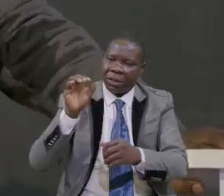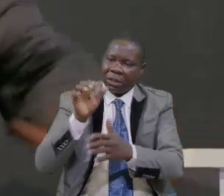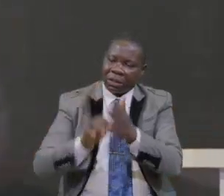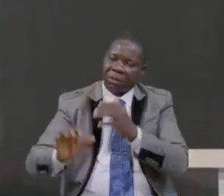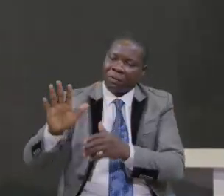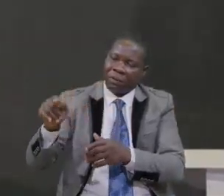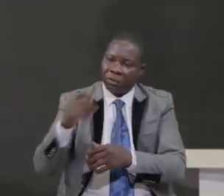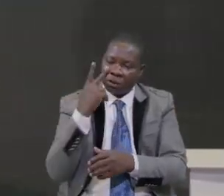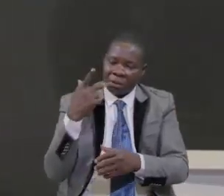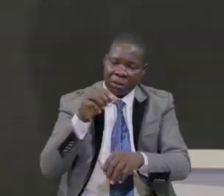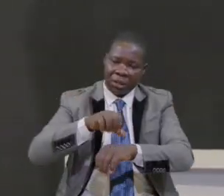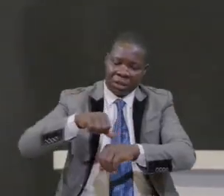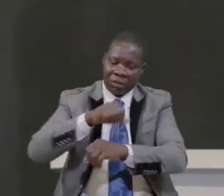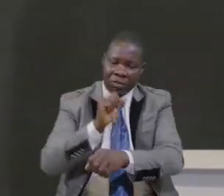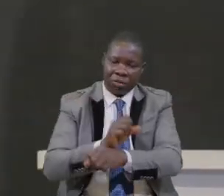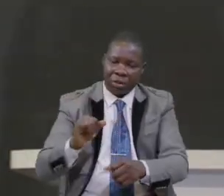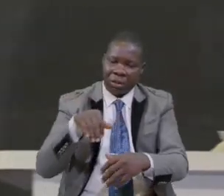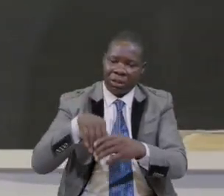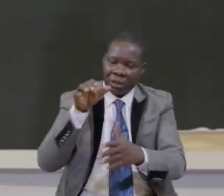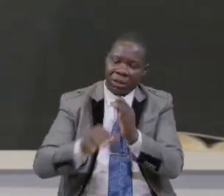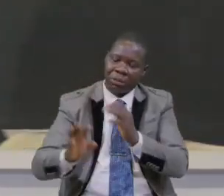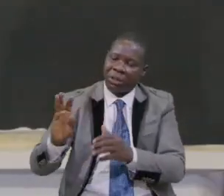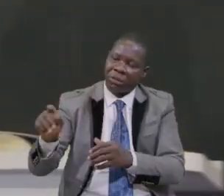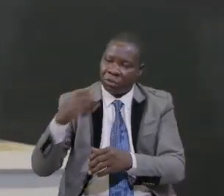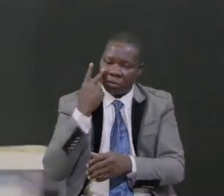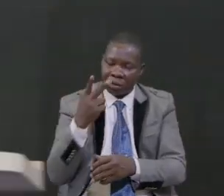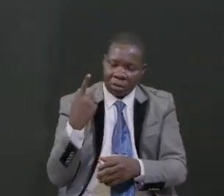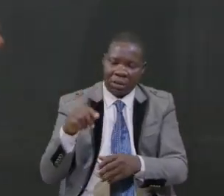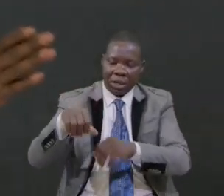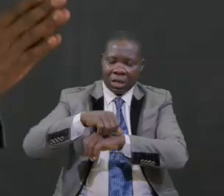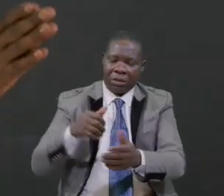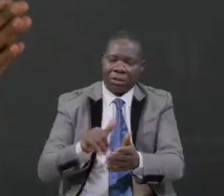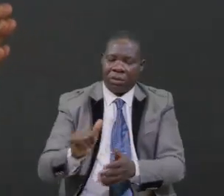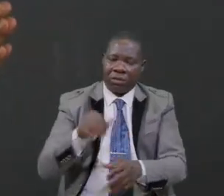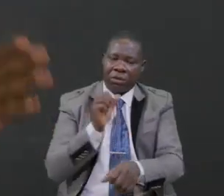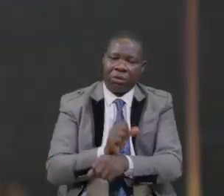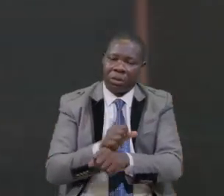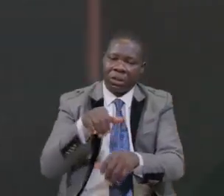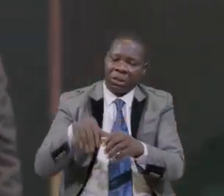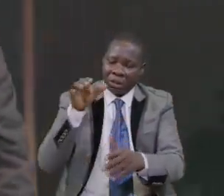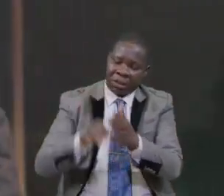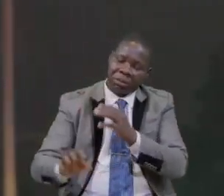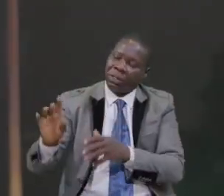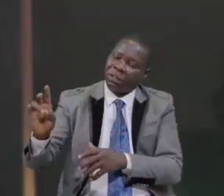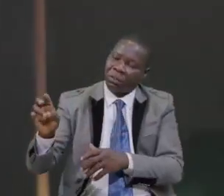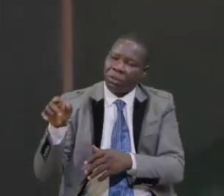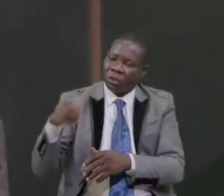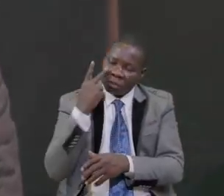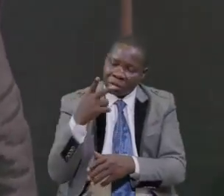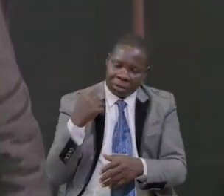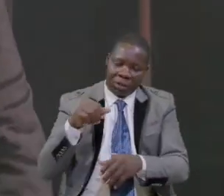6, you see the anointing still operating. Look at chapter 7, you'll see the anointing still operating. And look at the